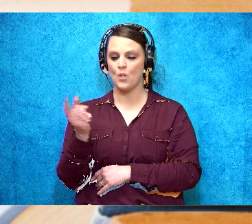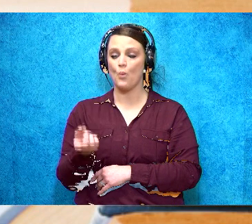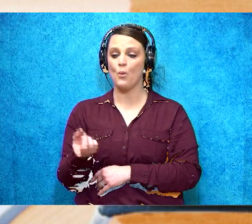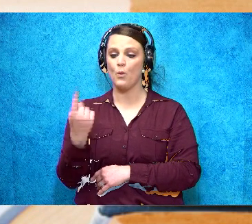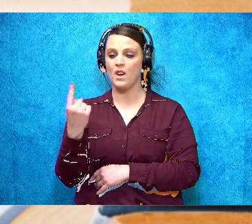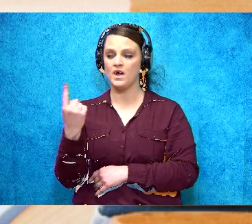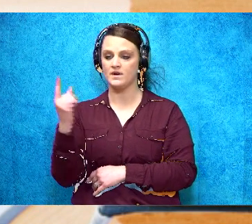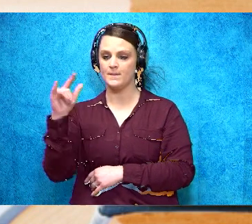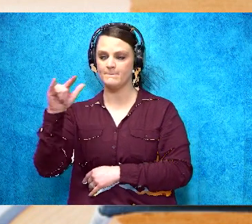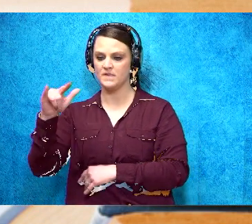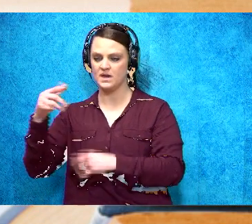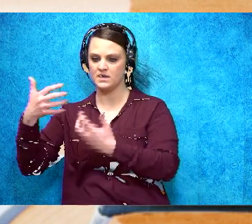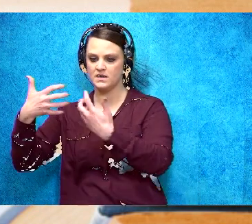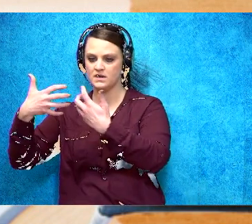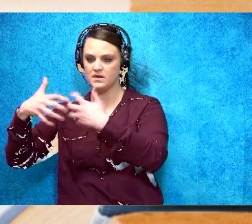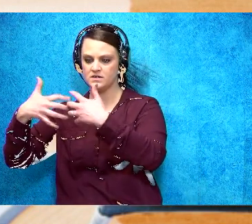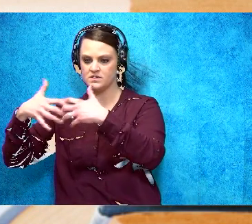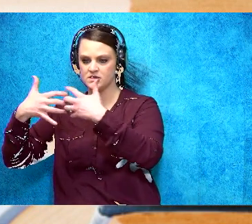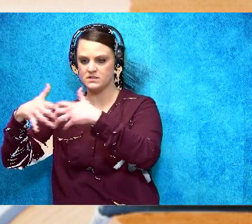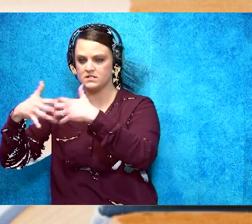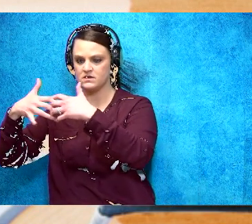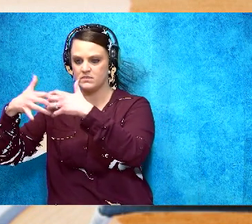plane's engine